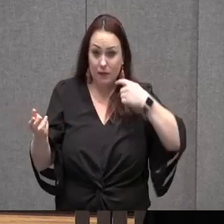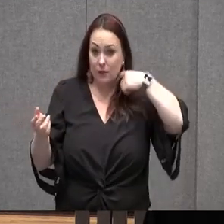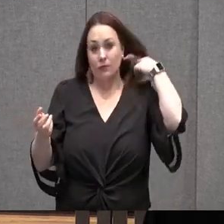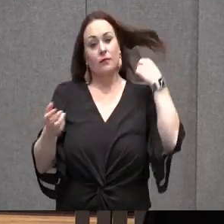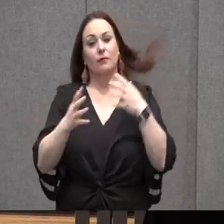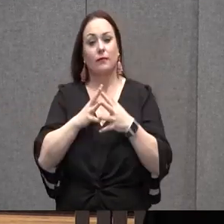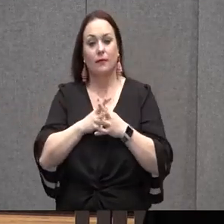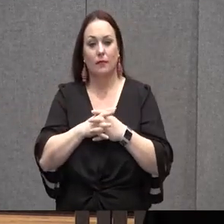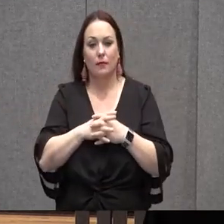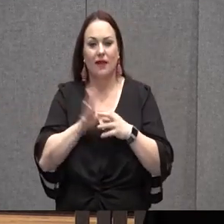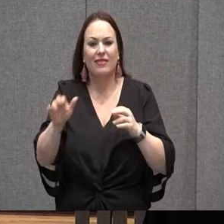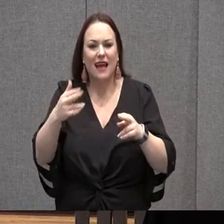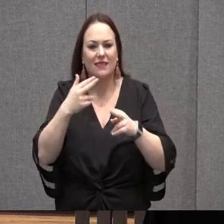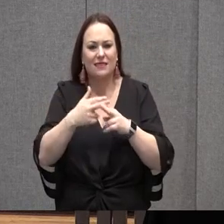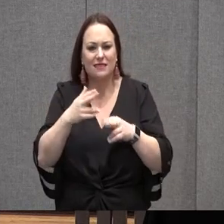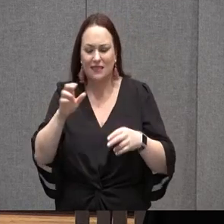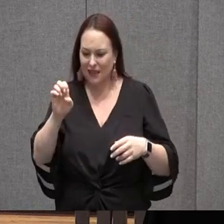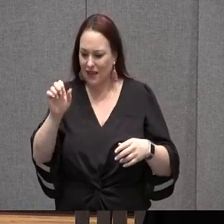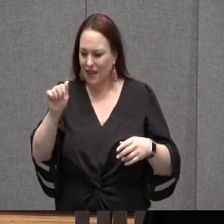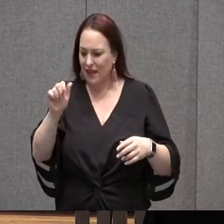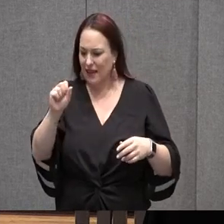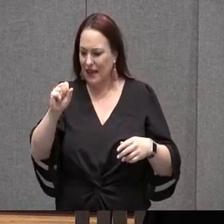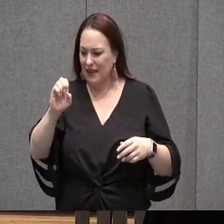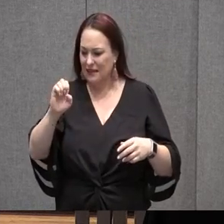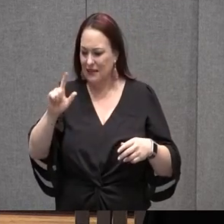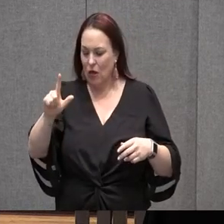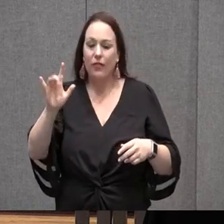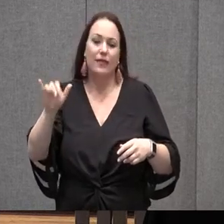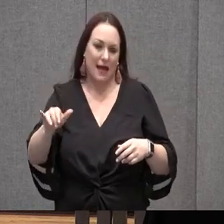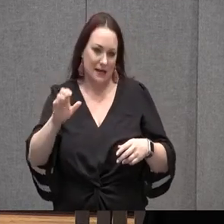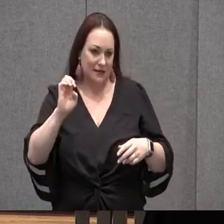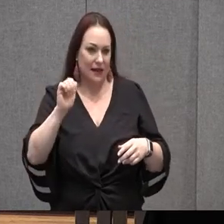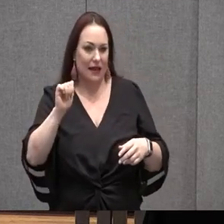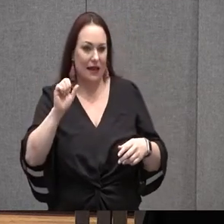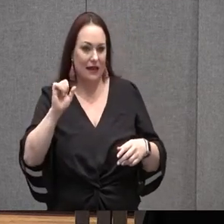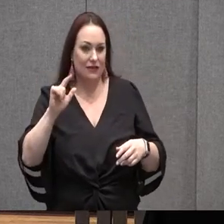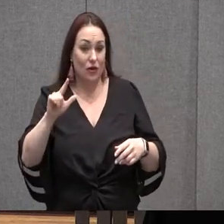That's an easel. This is an easel that Miss Garcia